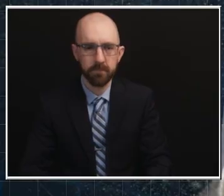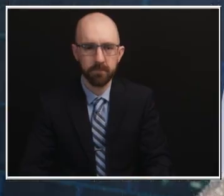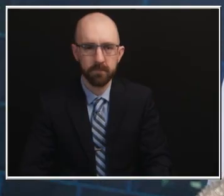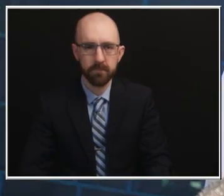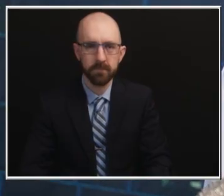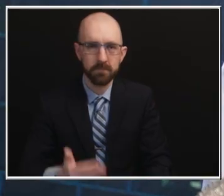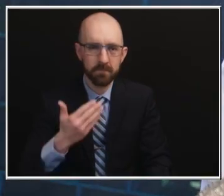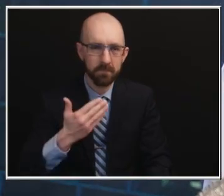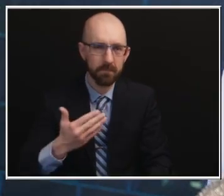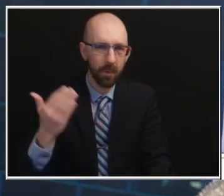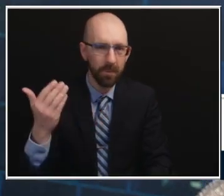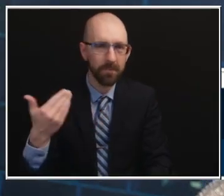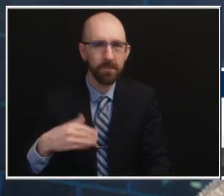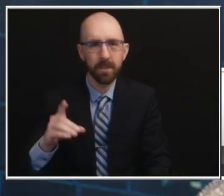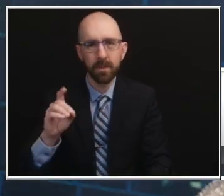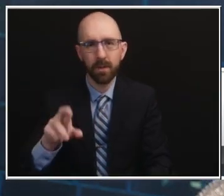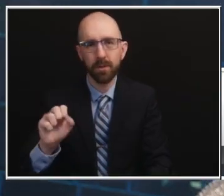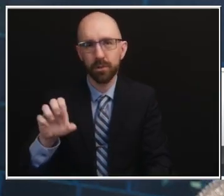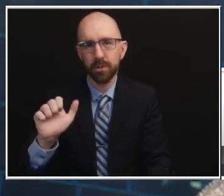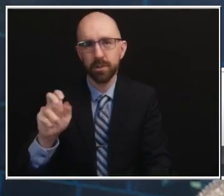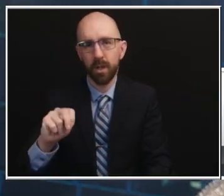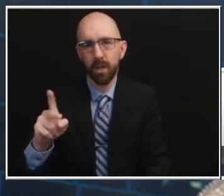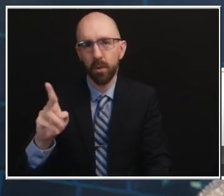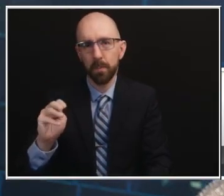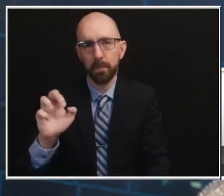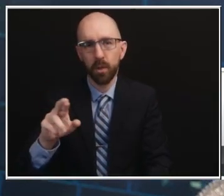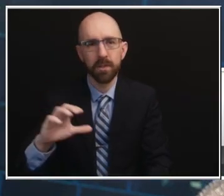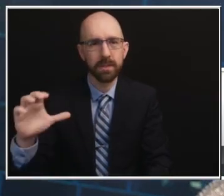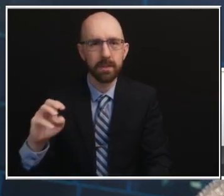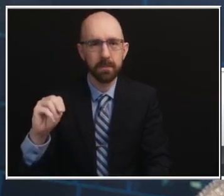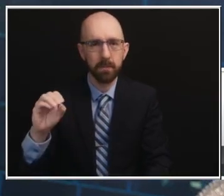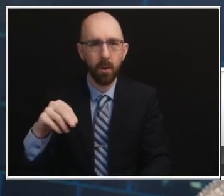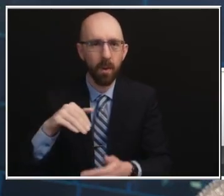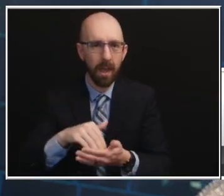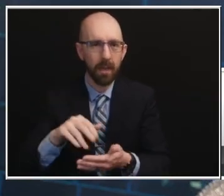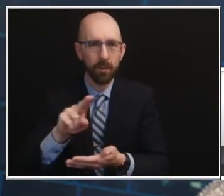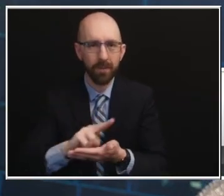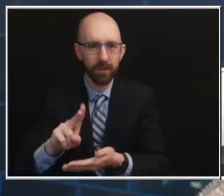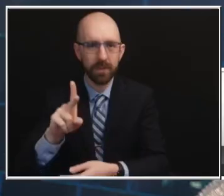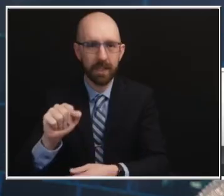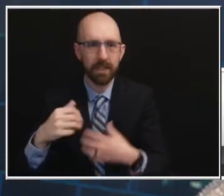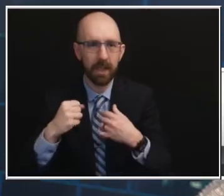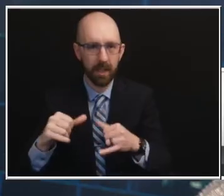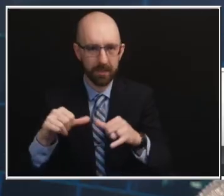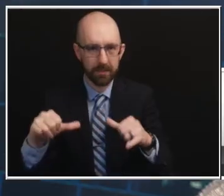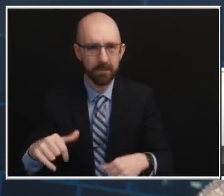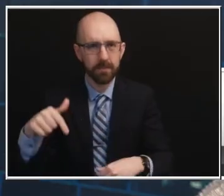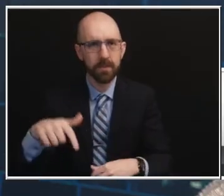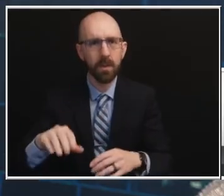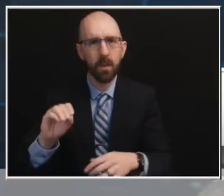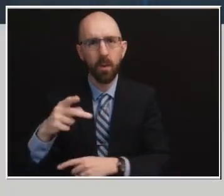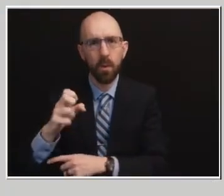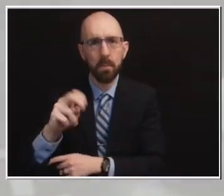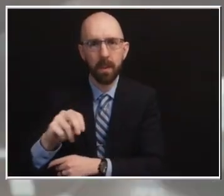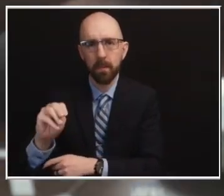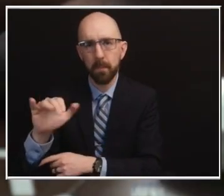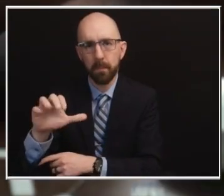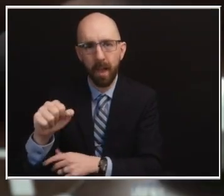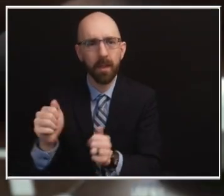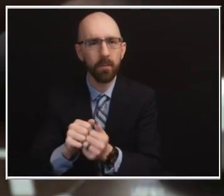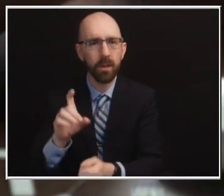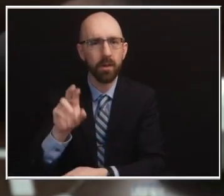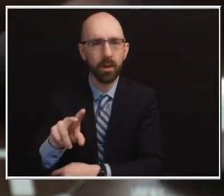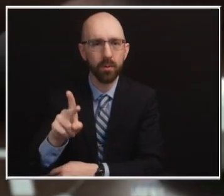Good morning. I'm Dr. Sean Coomer, Chief Medical Officer at the University of Kansas Health System. This is Open Mics with Dr. Coomer. In the United States, there's